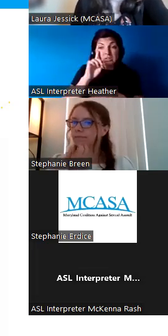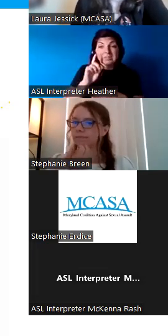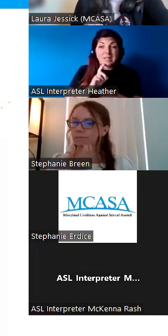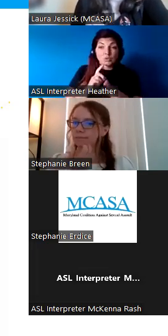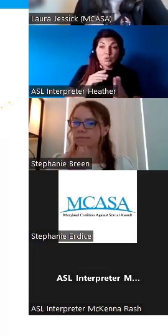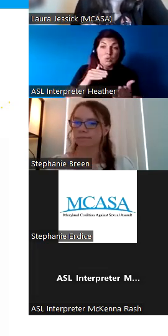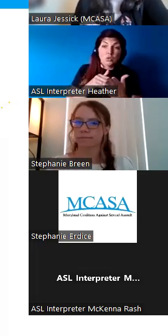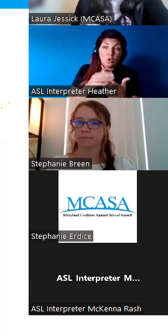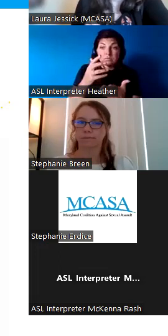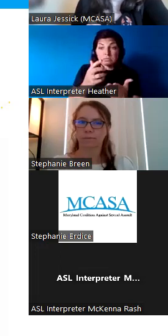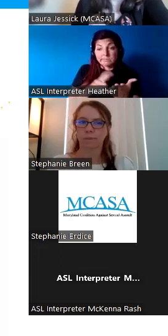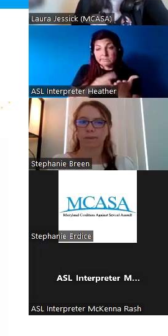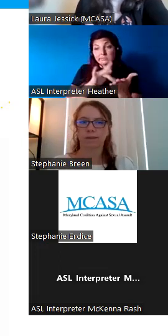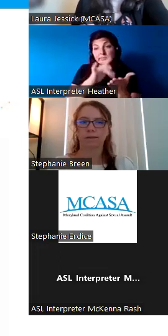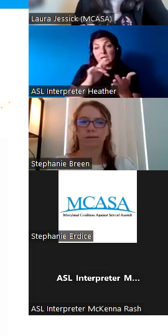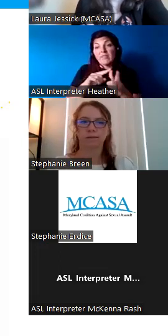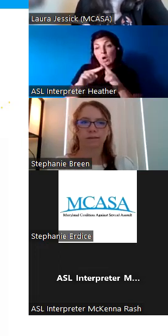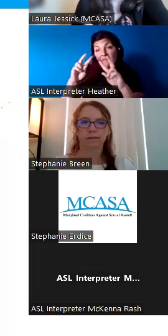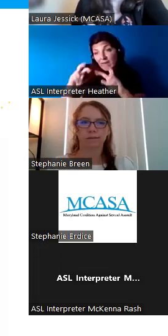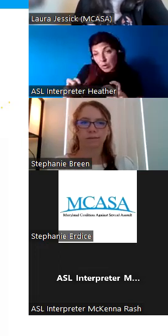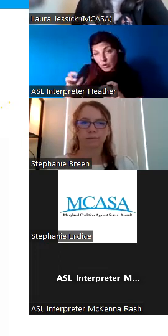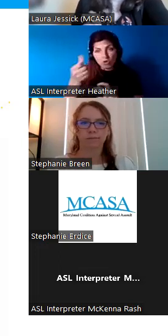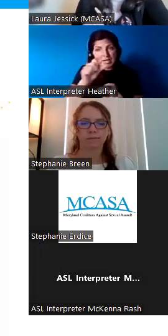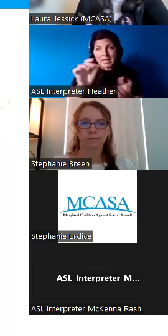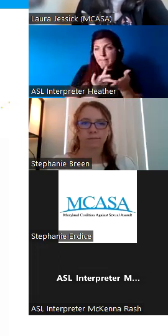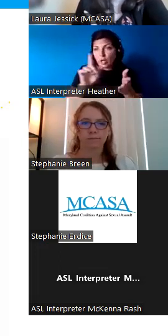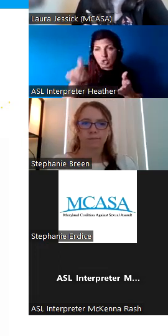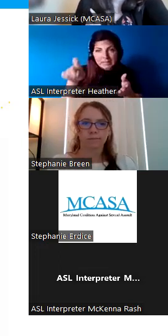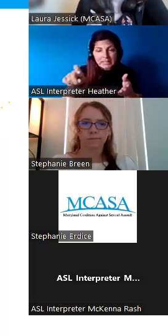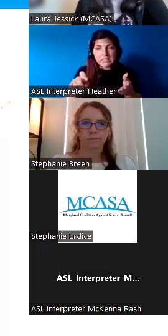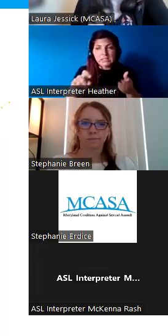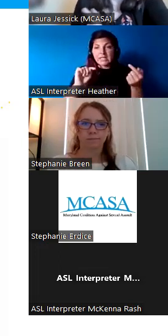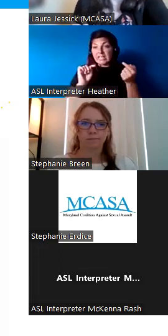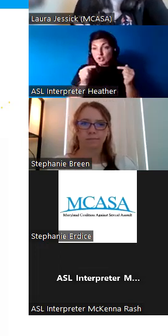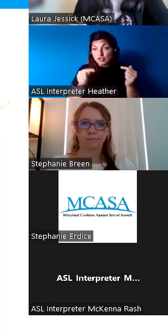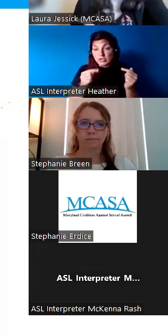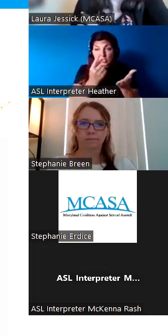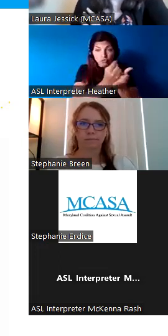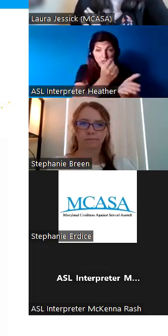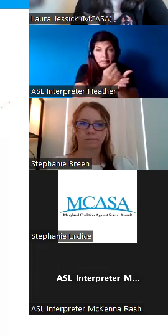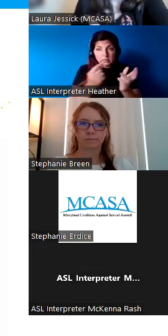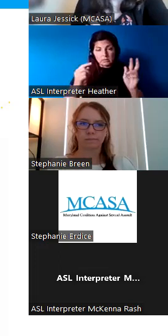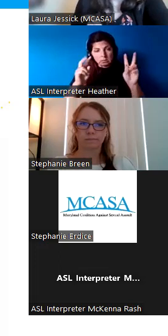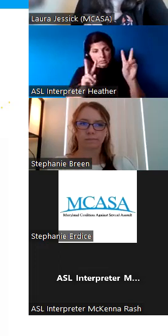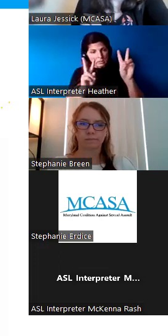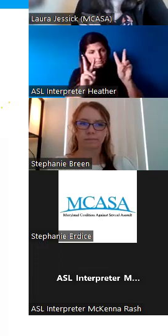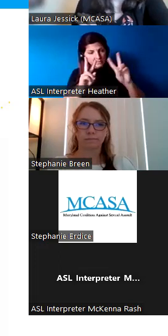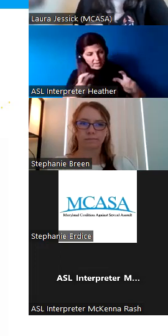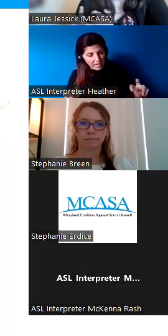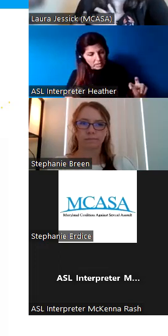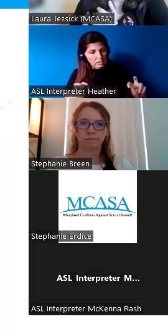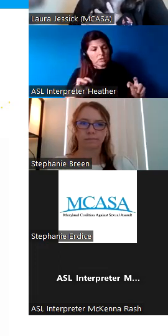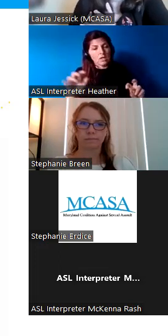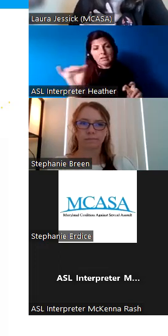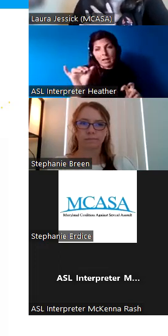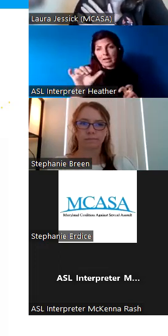which the survivor is evaluated for any medical needs, such as treatment for injury, evaluation for any prophylaxis treatment